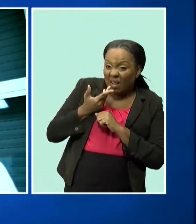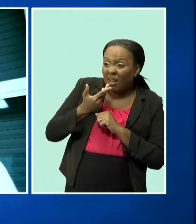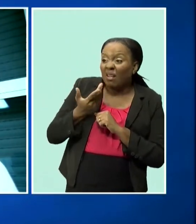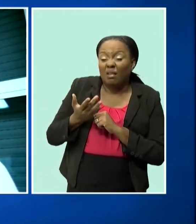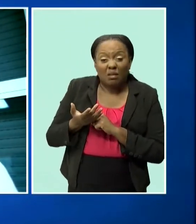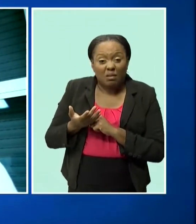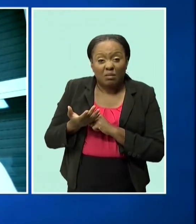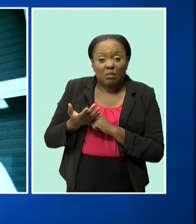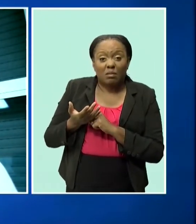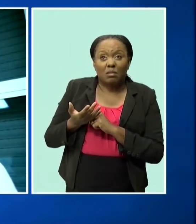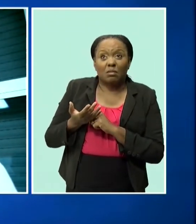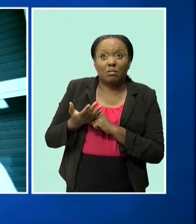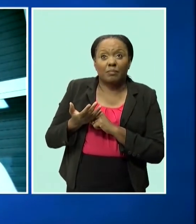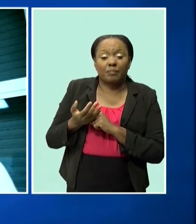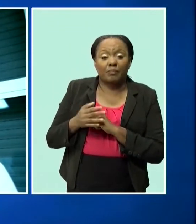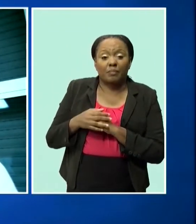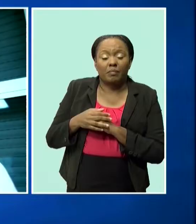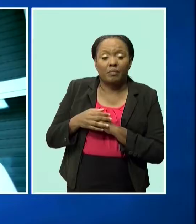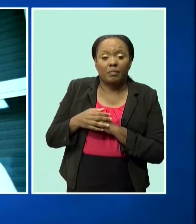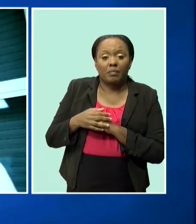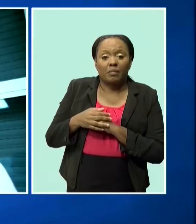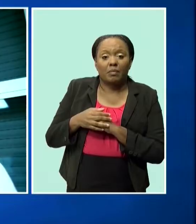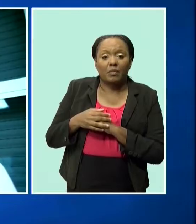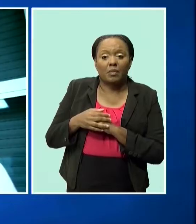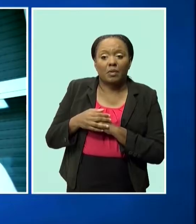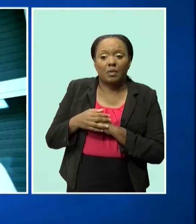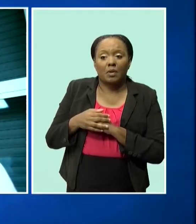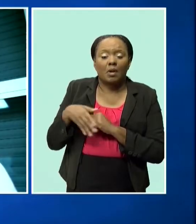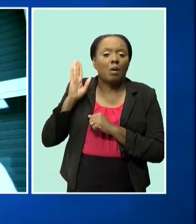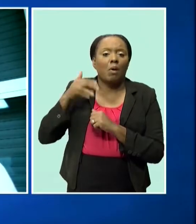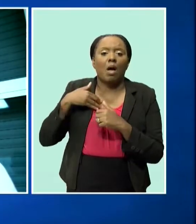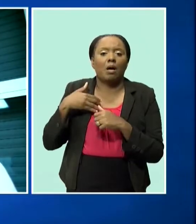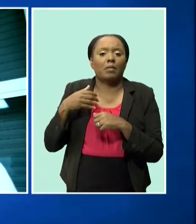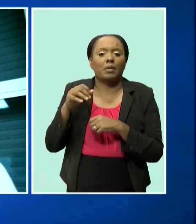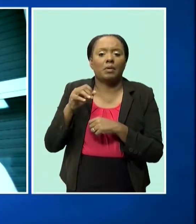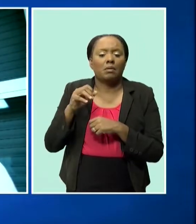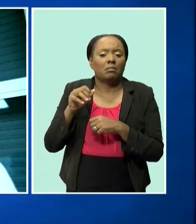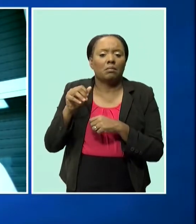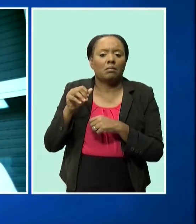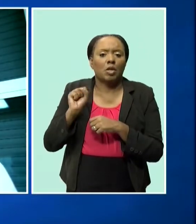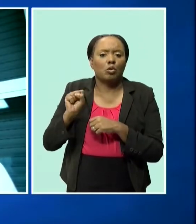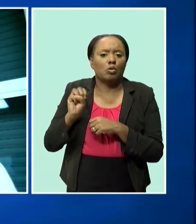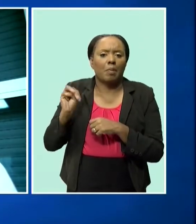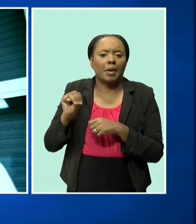more organized? Will there be little notes being put out by the Met Office?